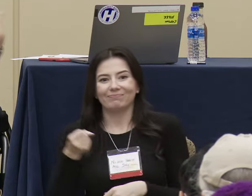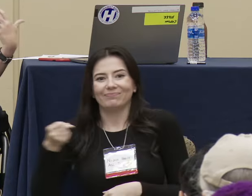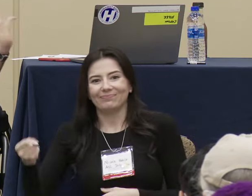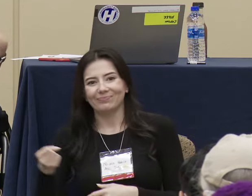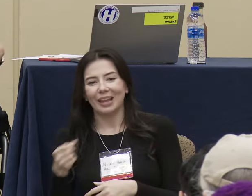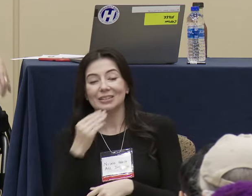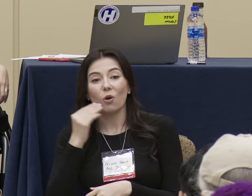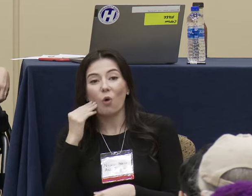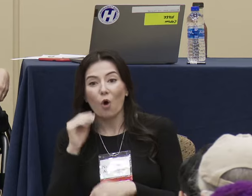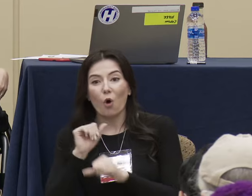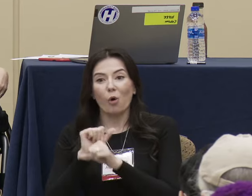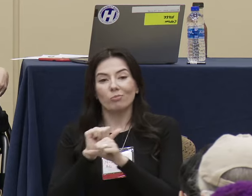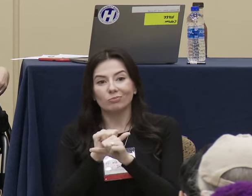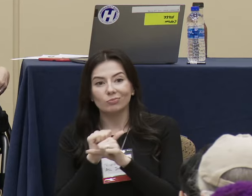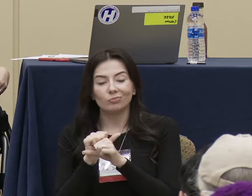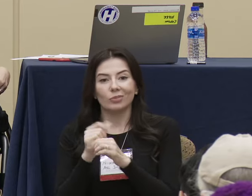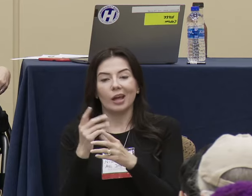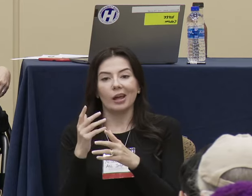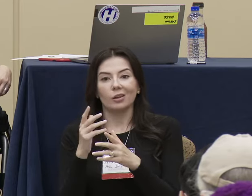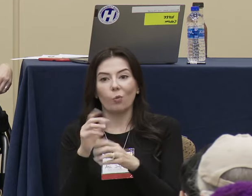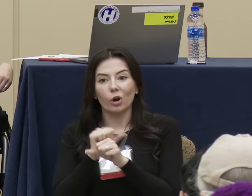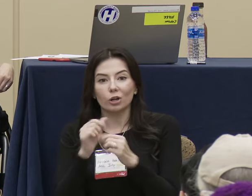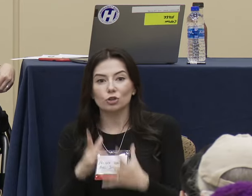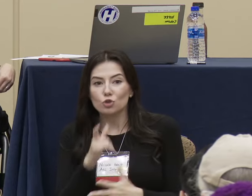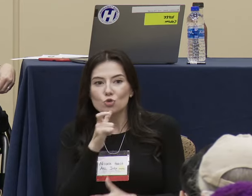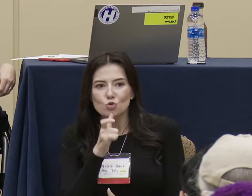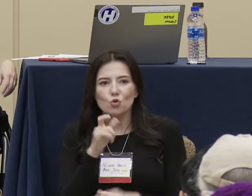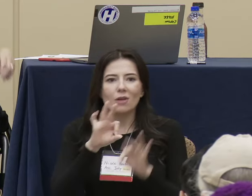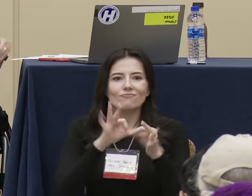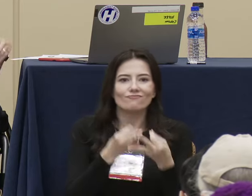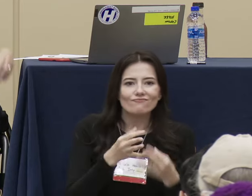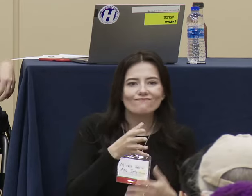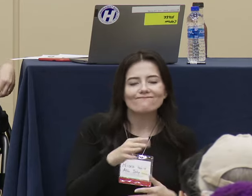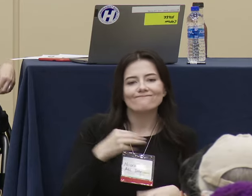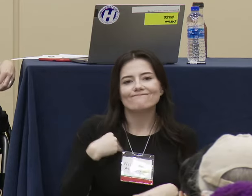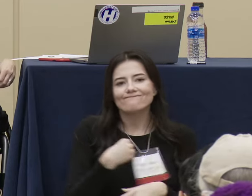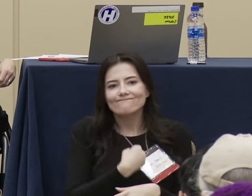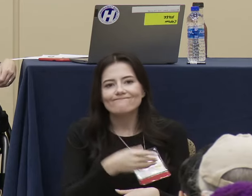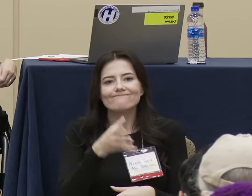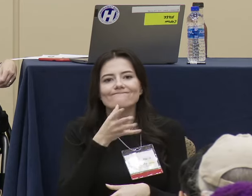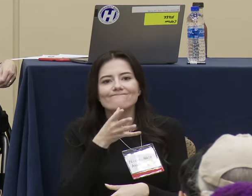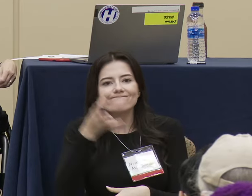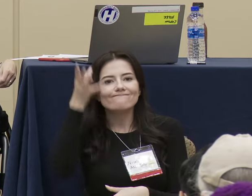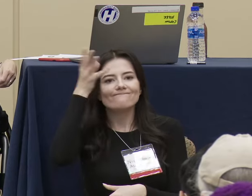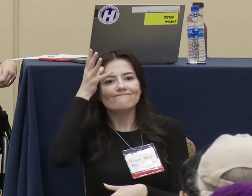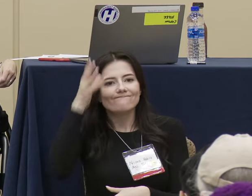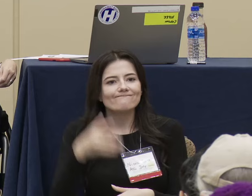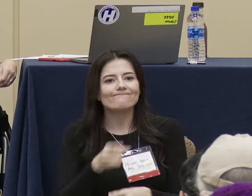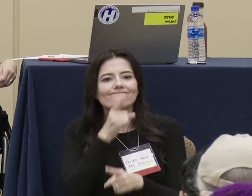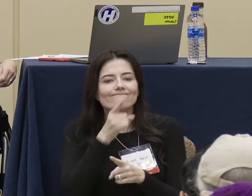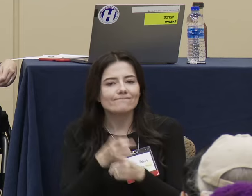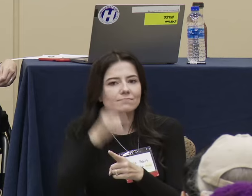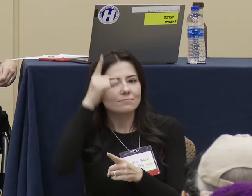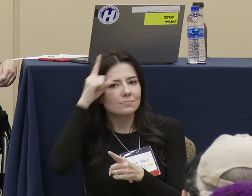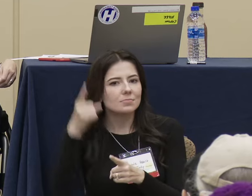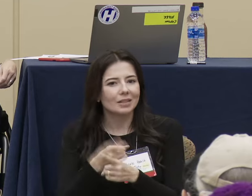siblings that do the care work, and of course are not paid to do that, as care work goes.